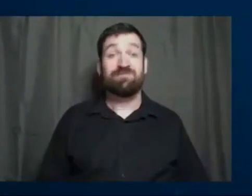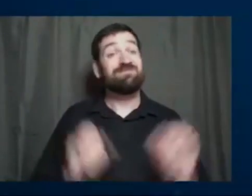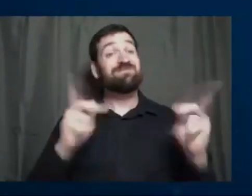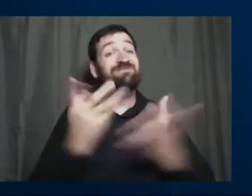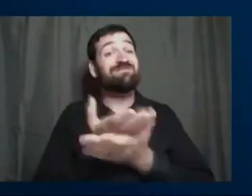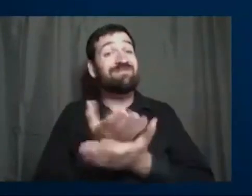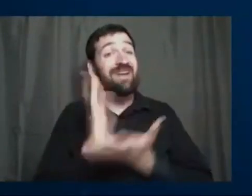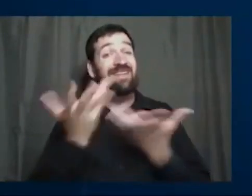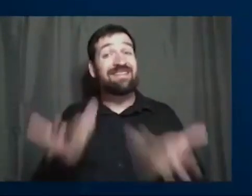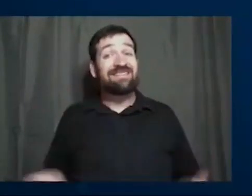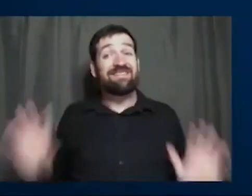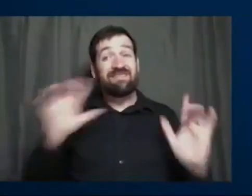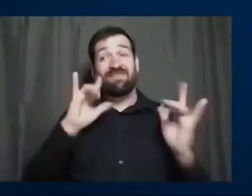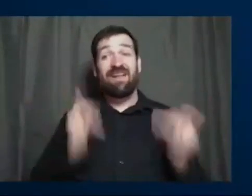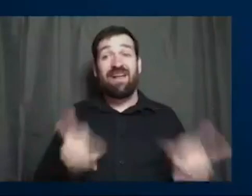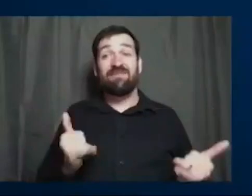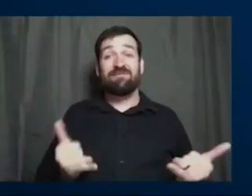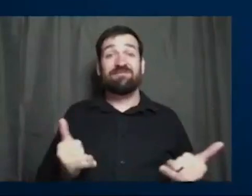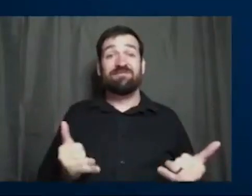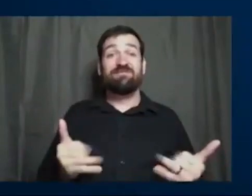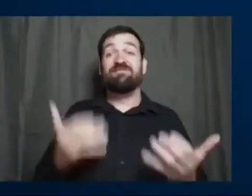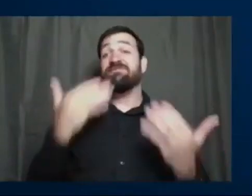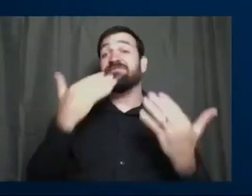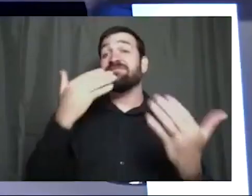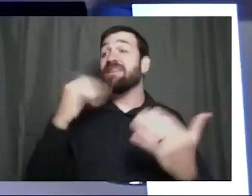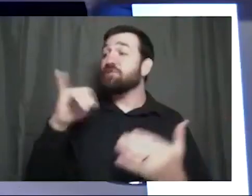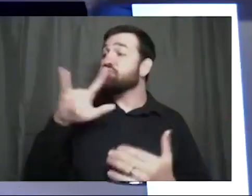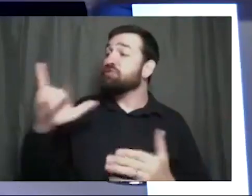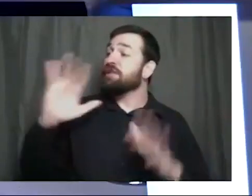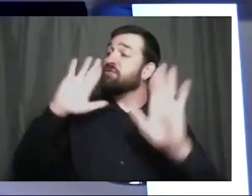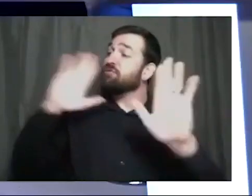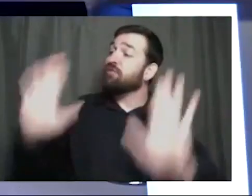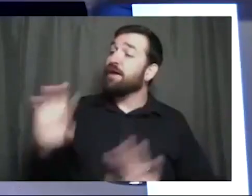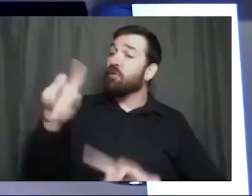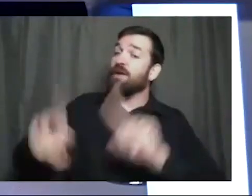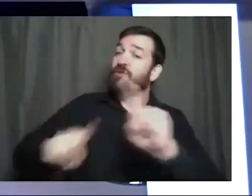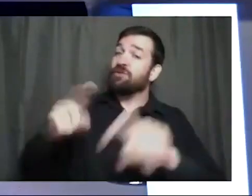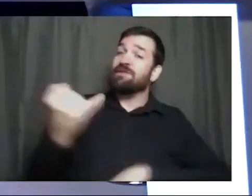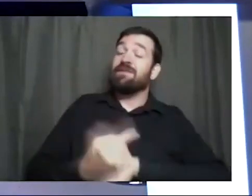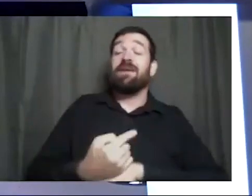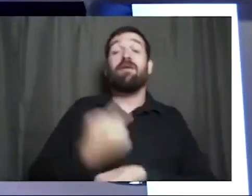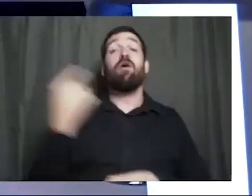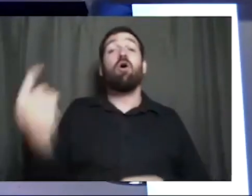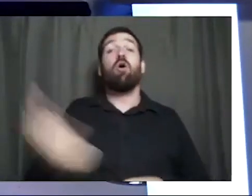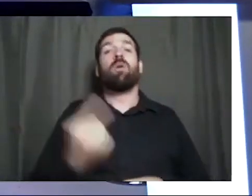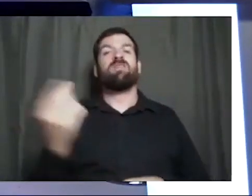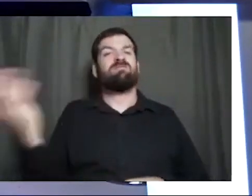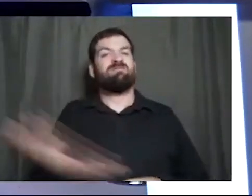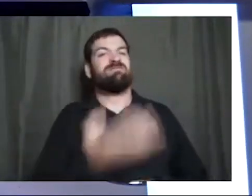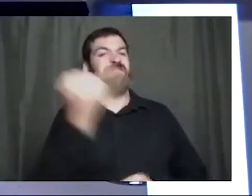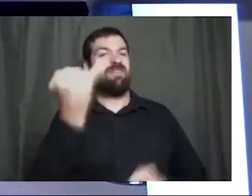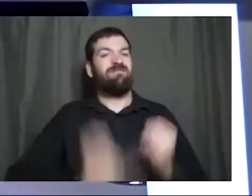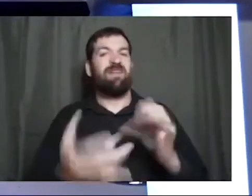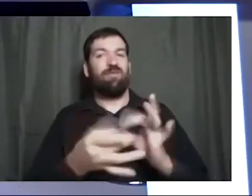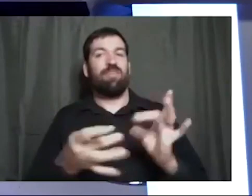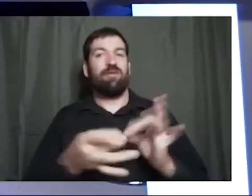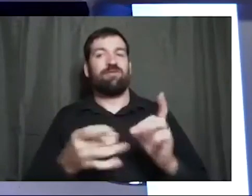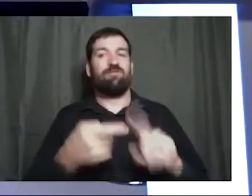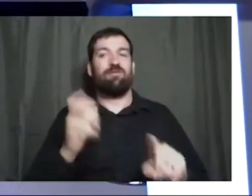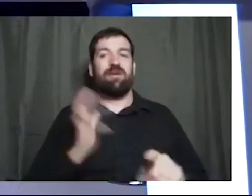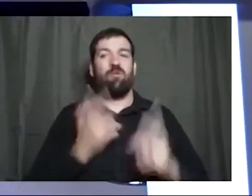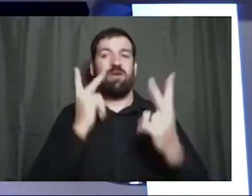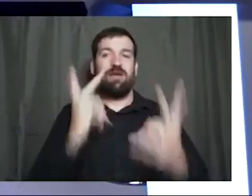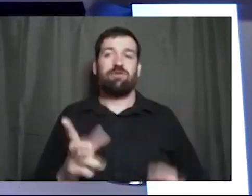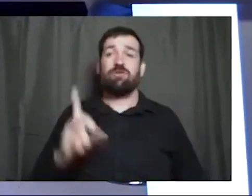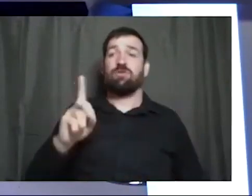right now. So back to you. Thanks, Jill. Great questions from the community today, as always. Okay, let's get to our final thoughts from our guest, Dr. Schroeppel. I'm going to